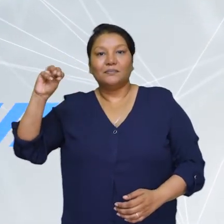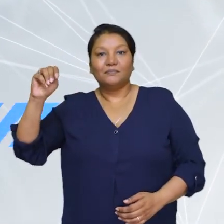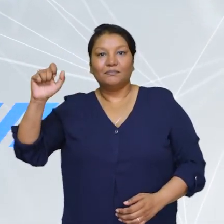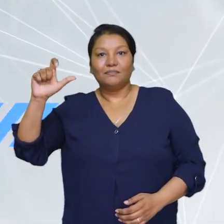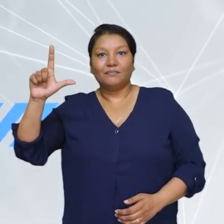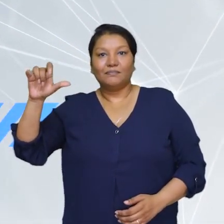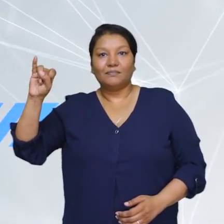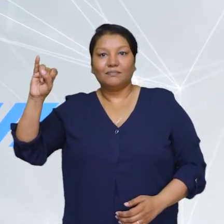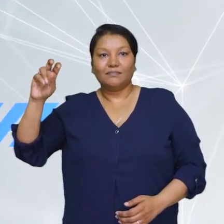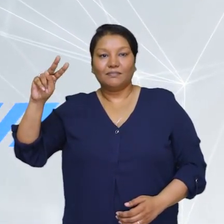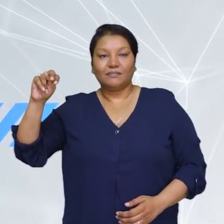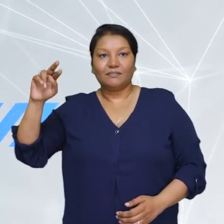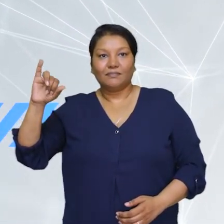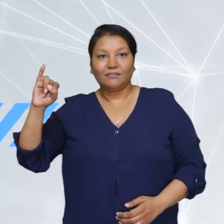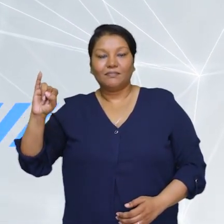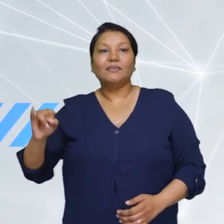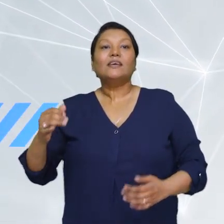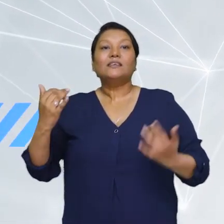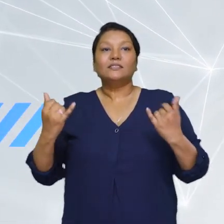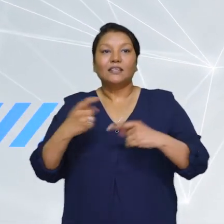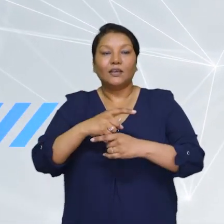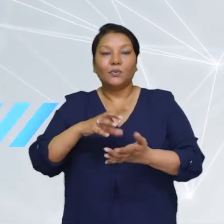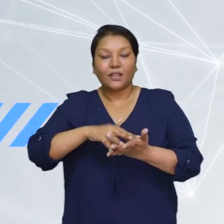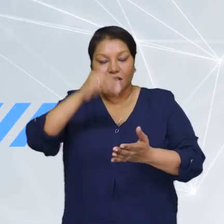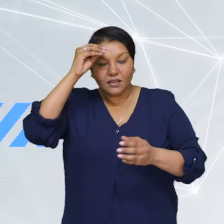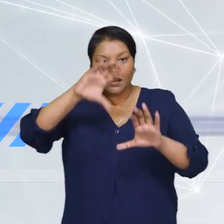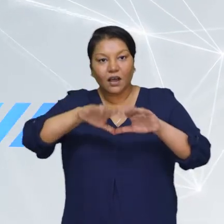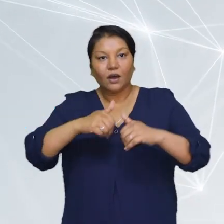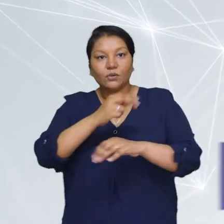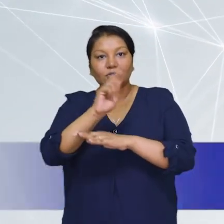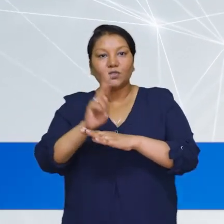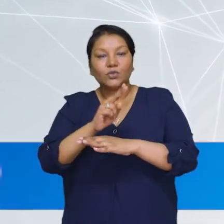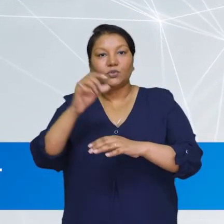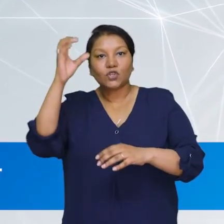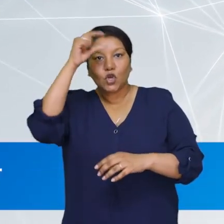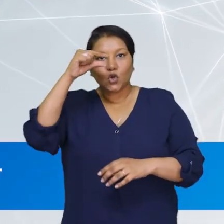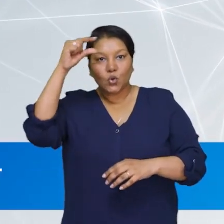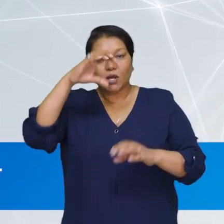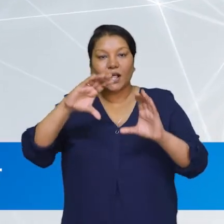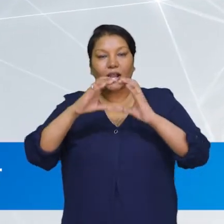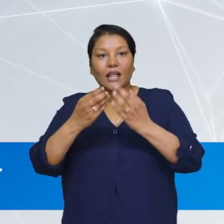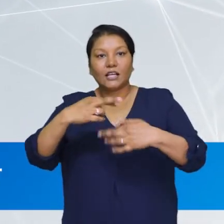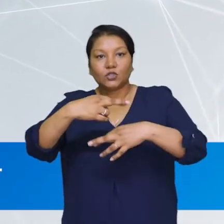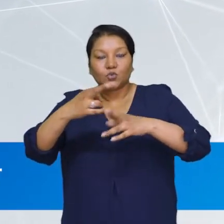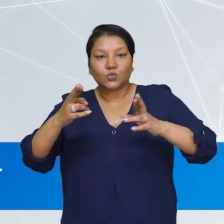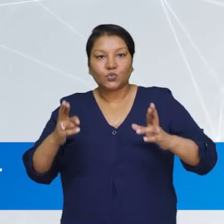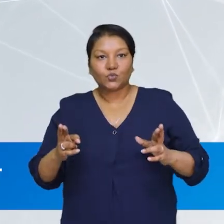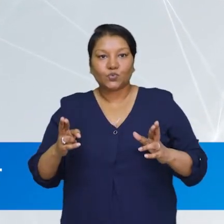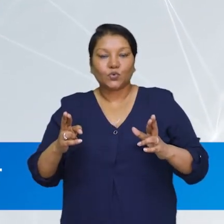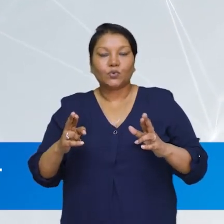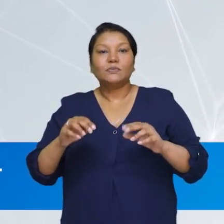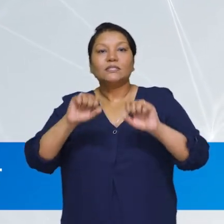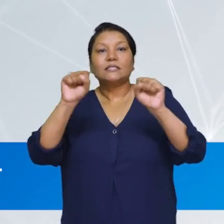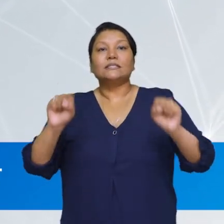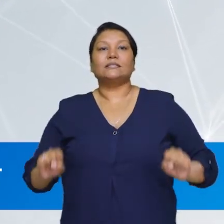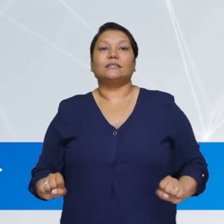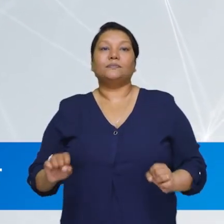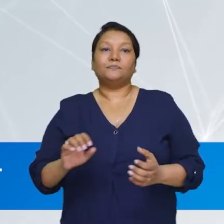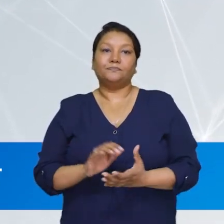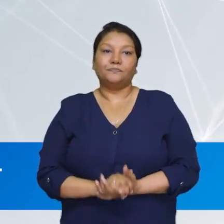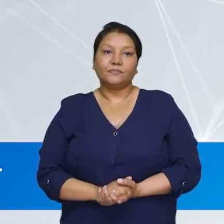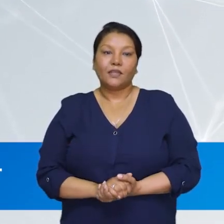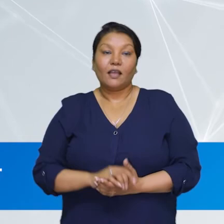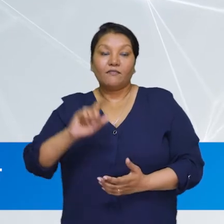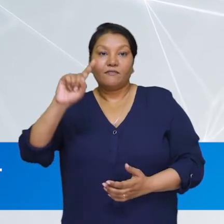Hi, my name is Malini, and in this segment, we will be talking about using the Google Classroom e-learning